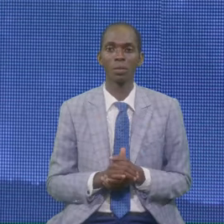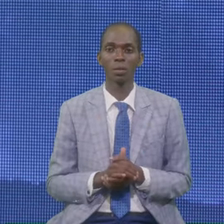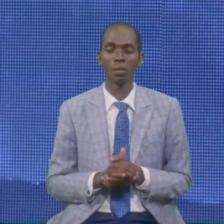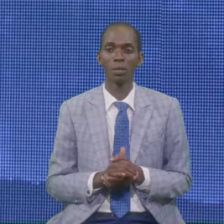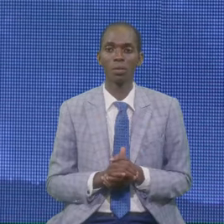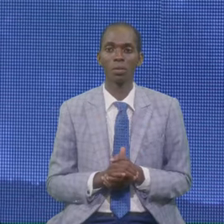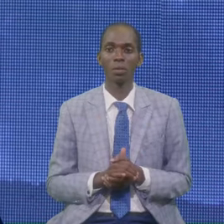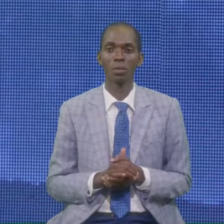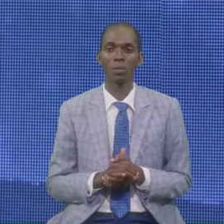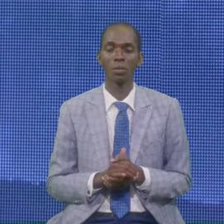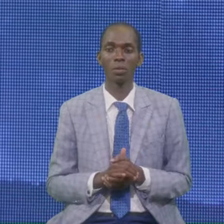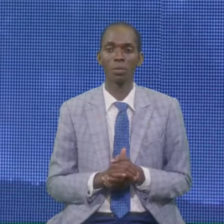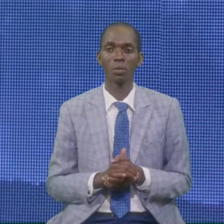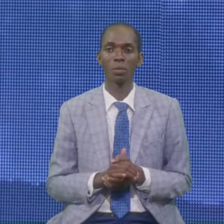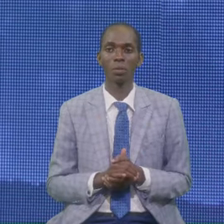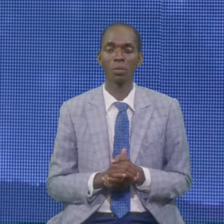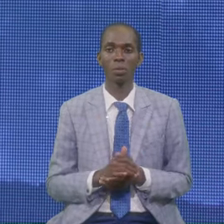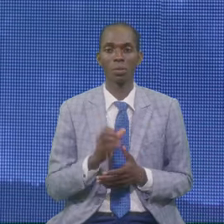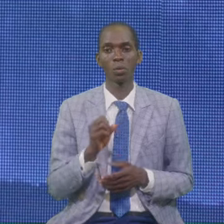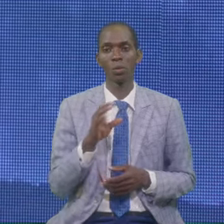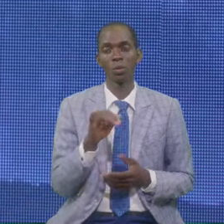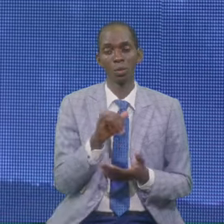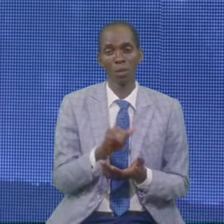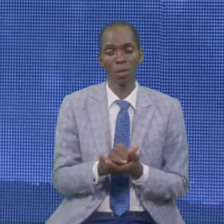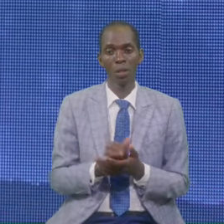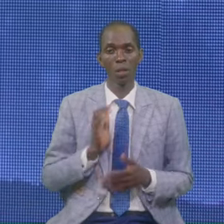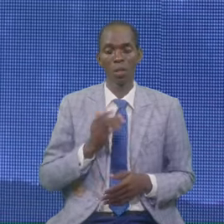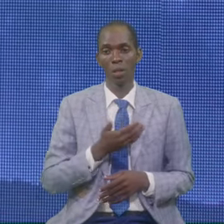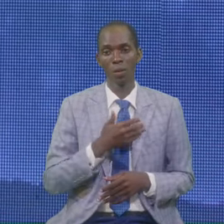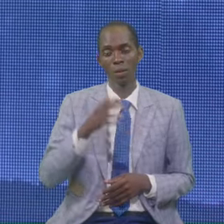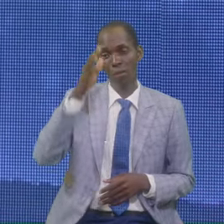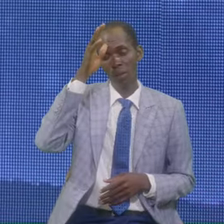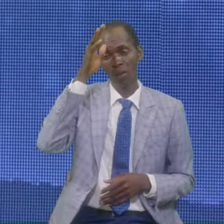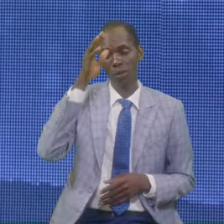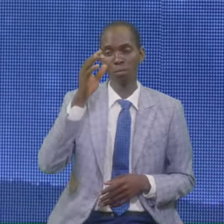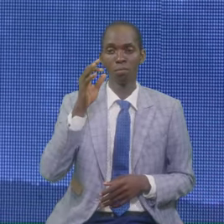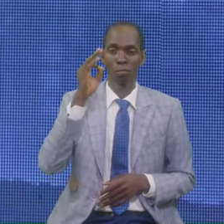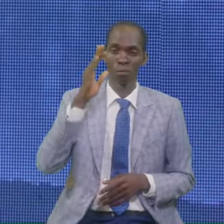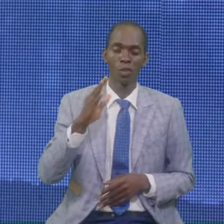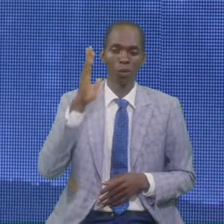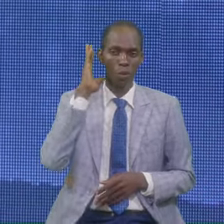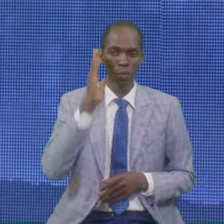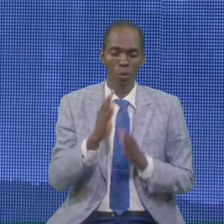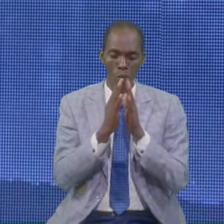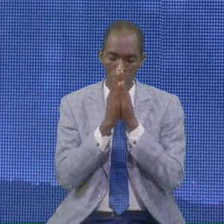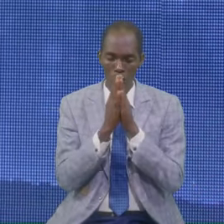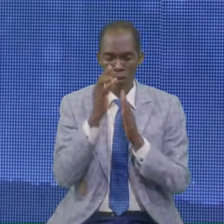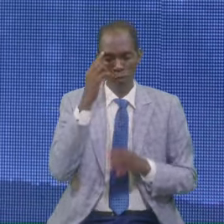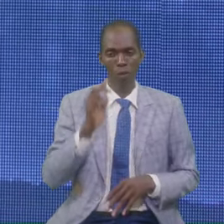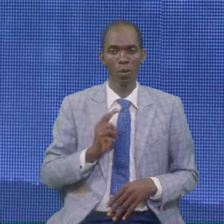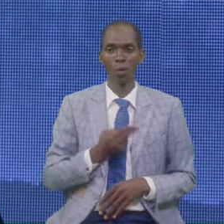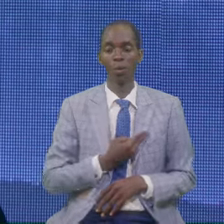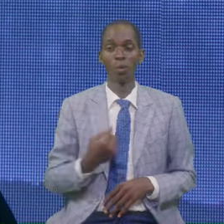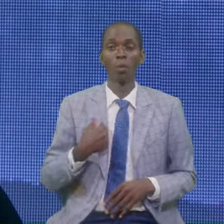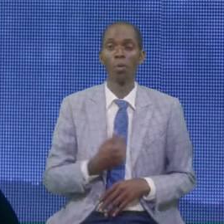so that our Father will pray for us. We are all ready to receive our